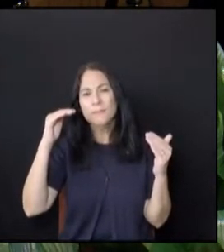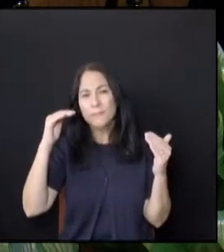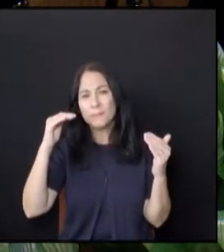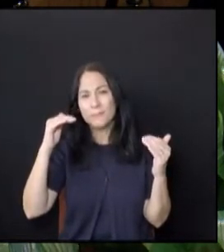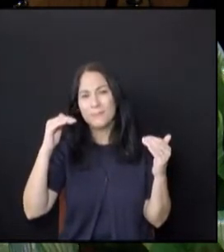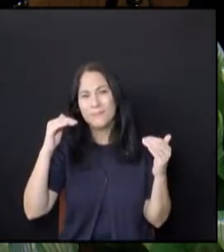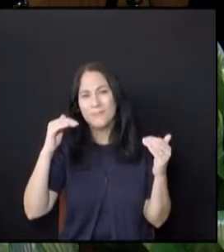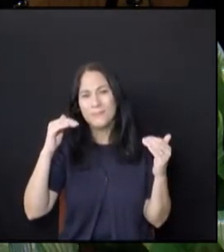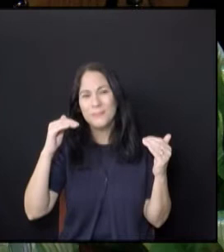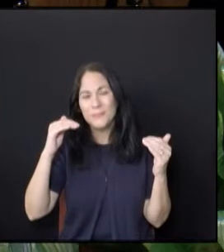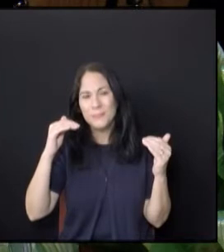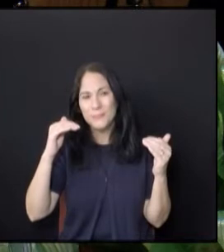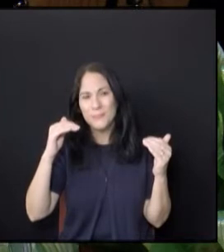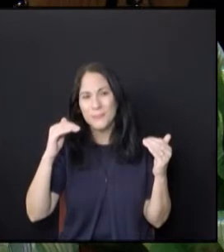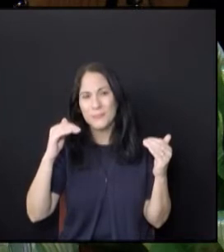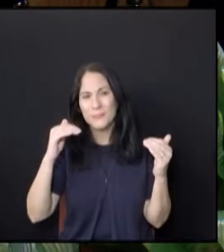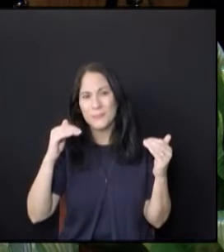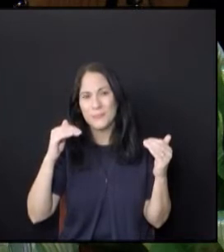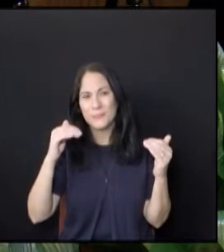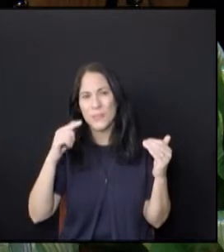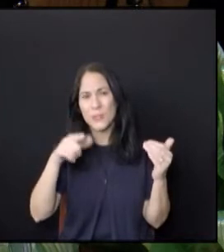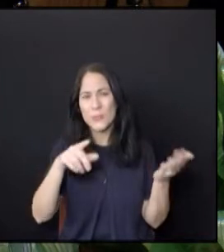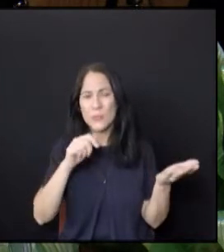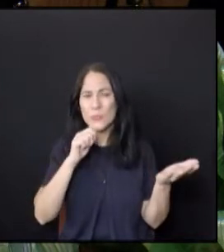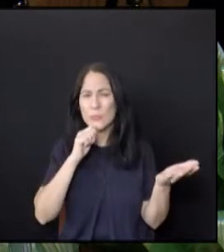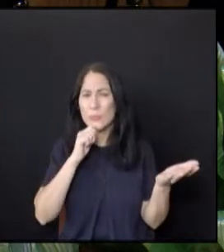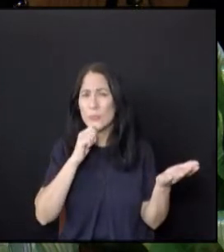have you been grieving?